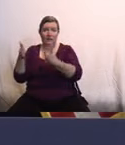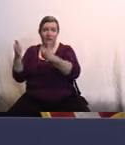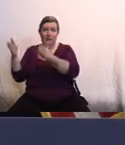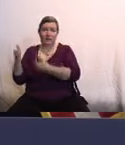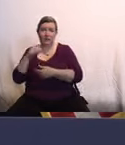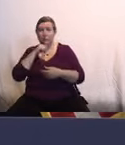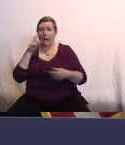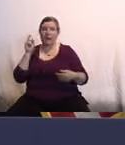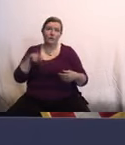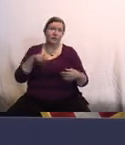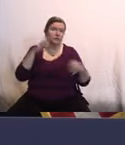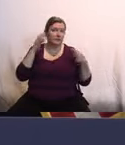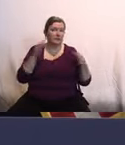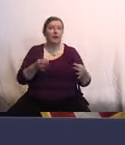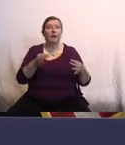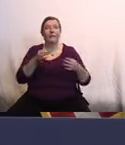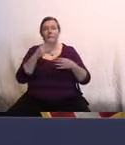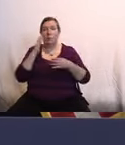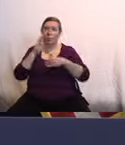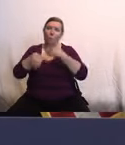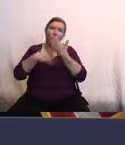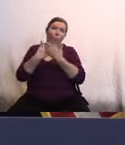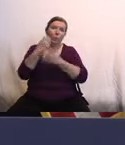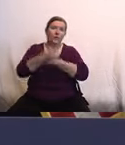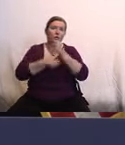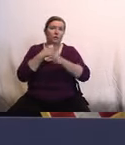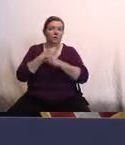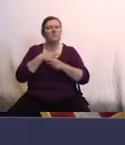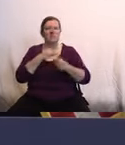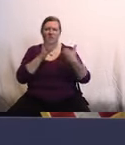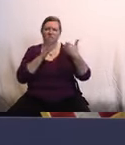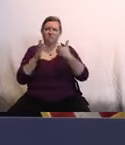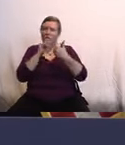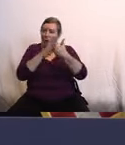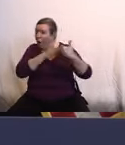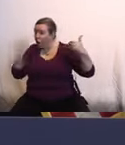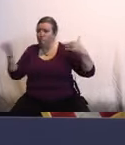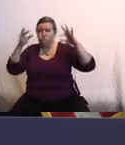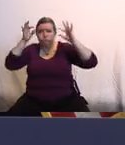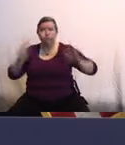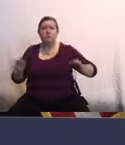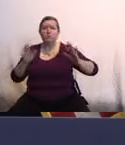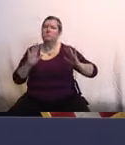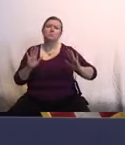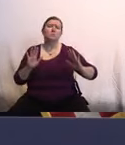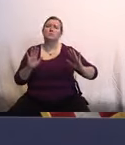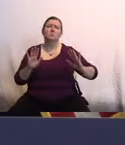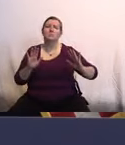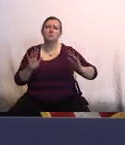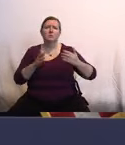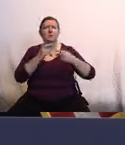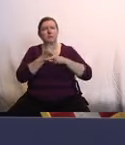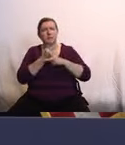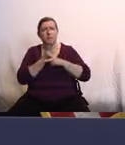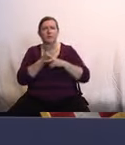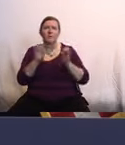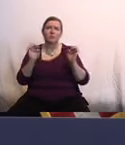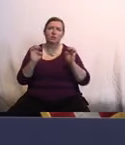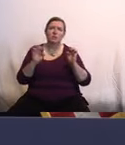a year-long tail to it. And it allows you to sort of bite this off as it goes